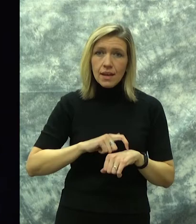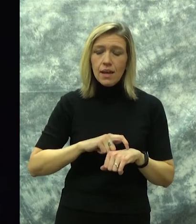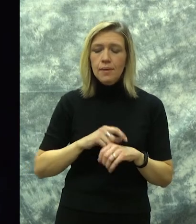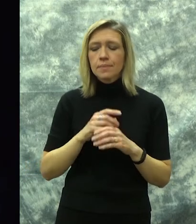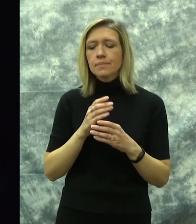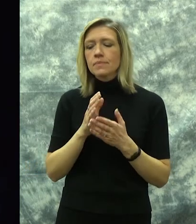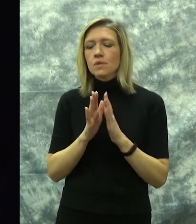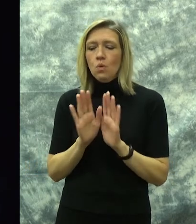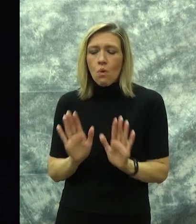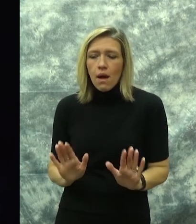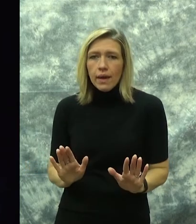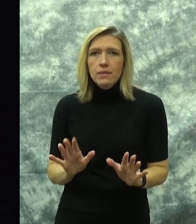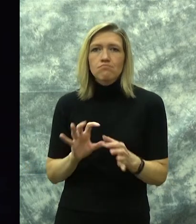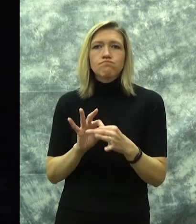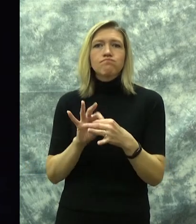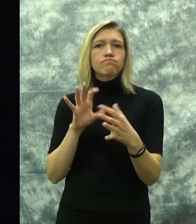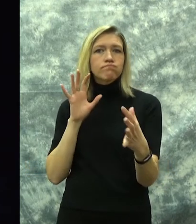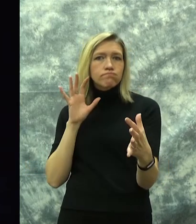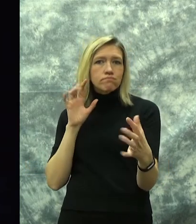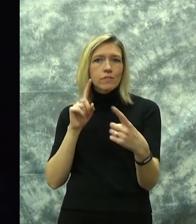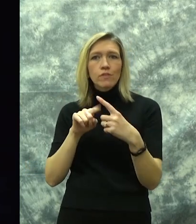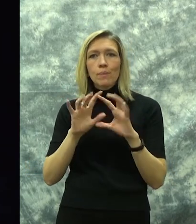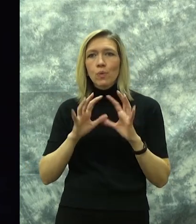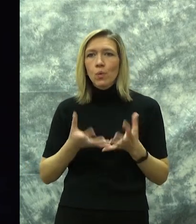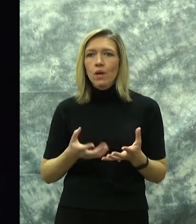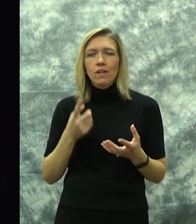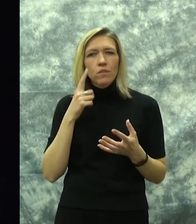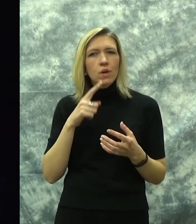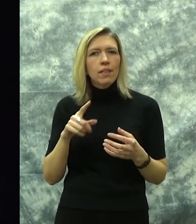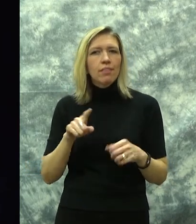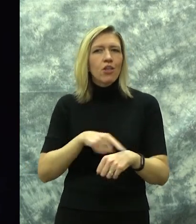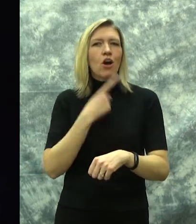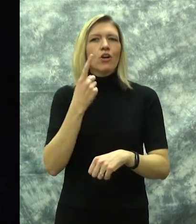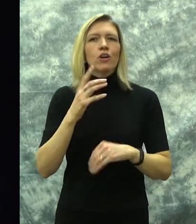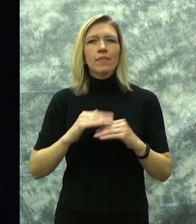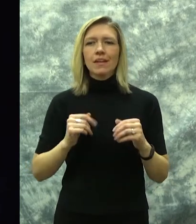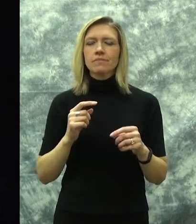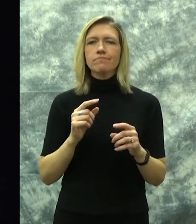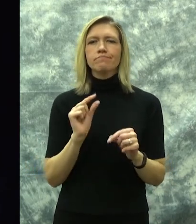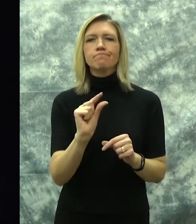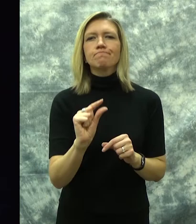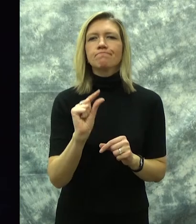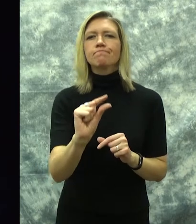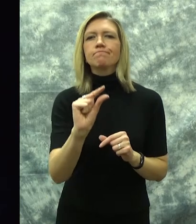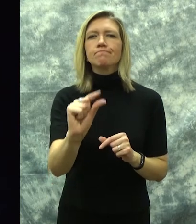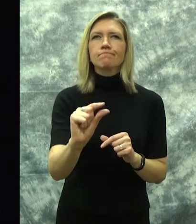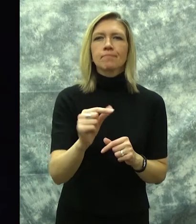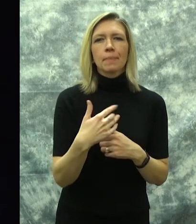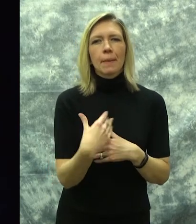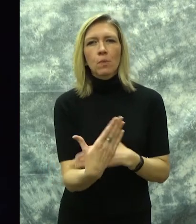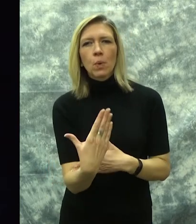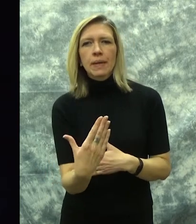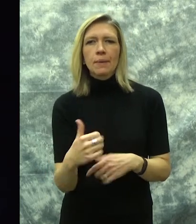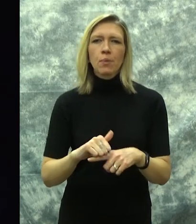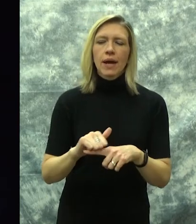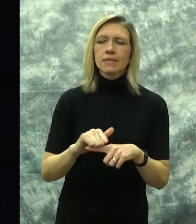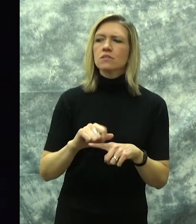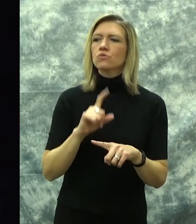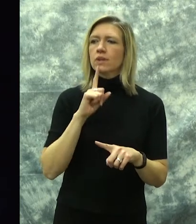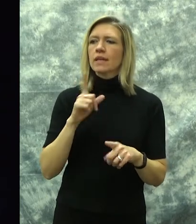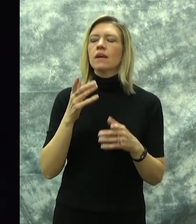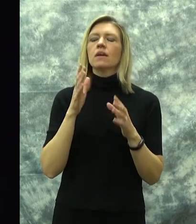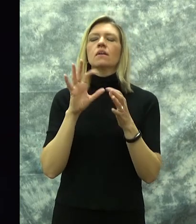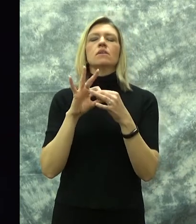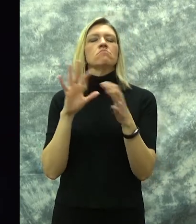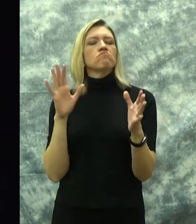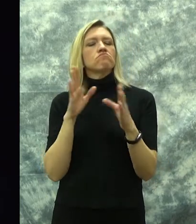the world for longer periods than just my morning practice, and just really being with myself as I continue to work with and process the grief